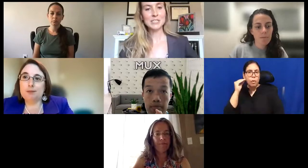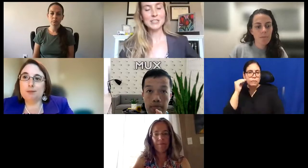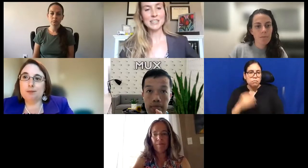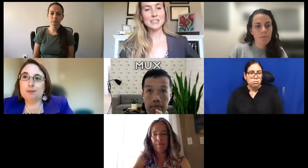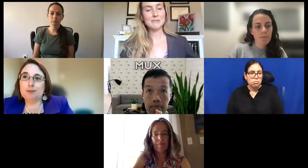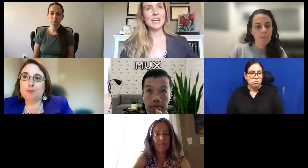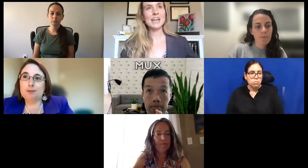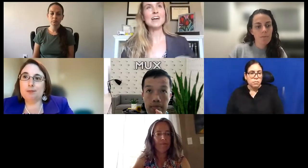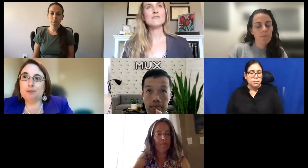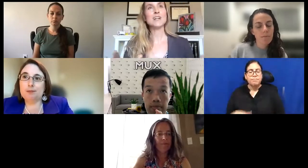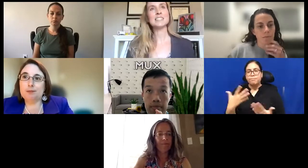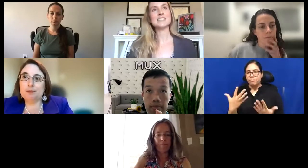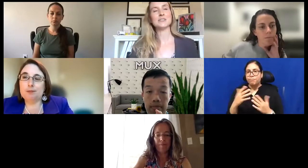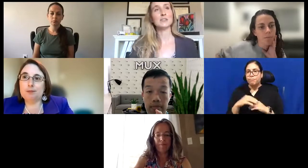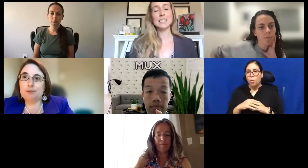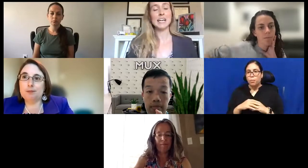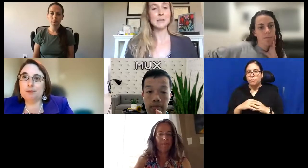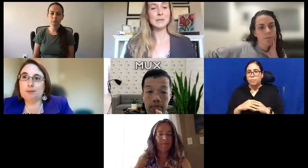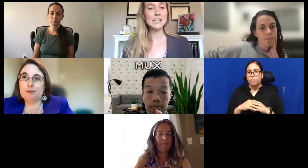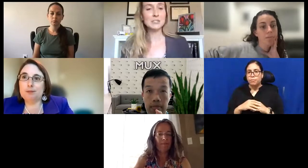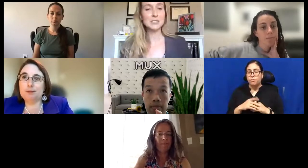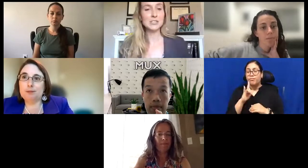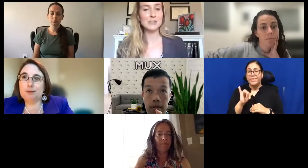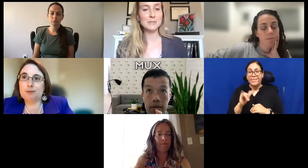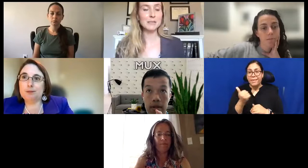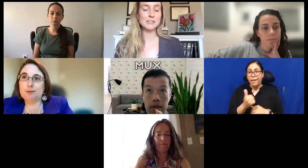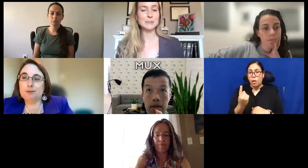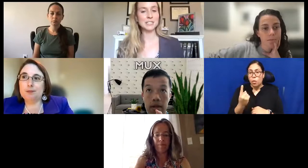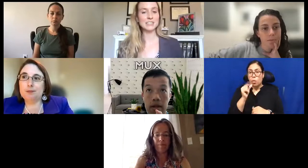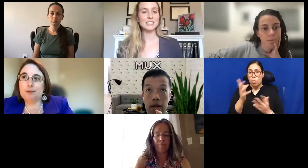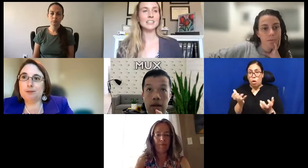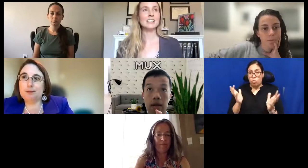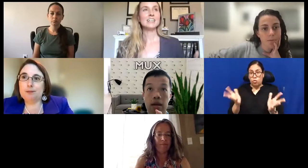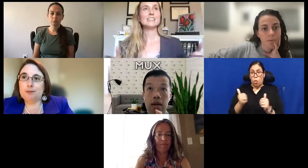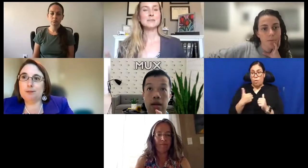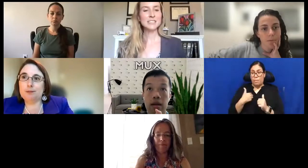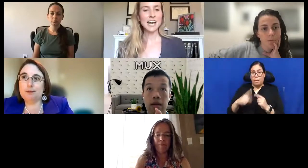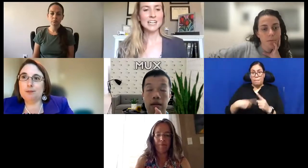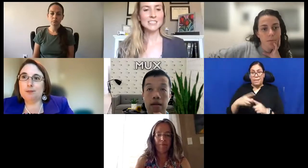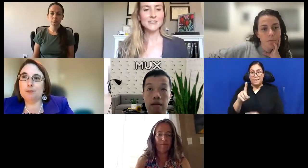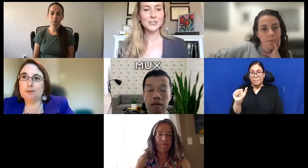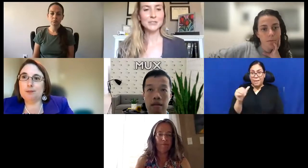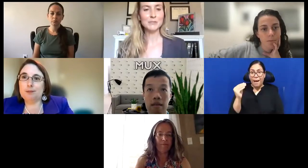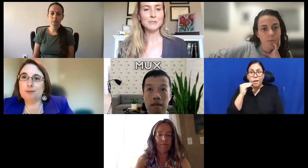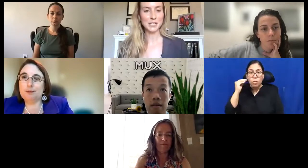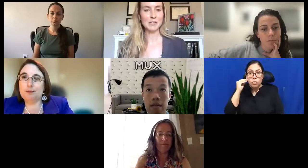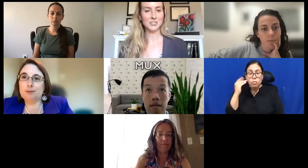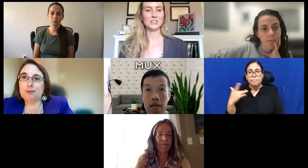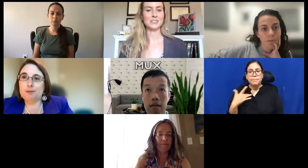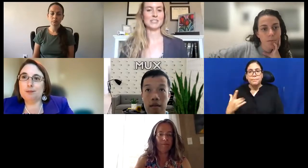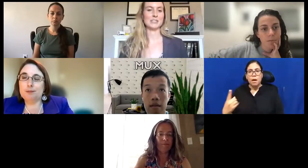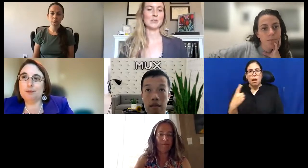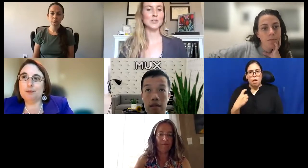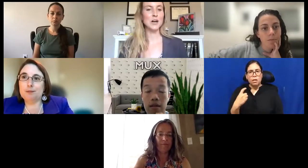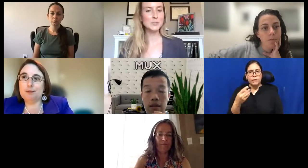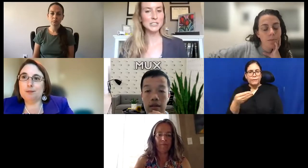And so when I have clients or really anybody that wants to talk to me about disability and housing, they typically ask a few main